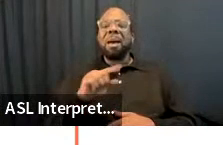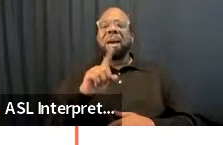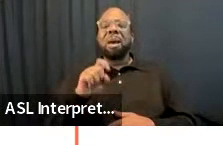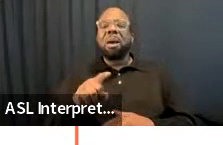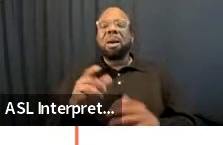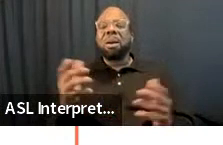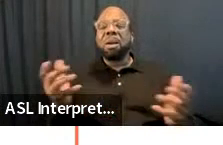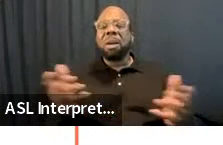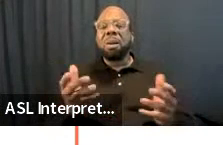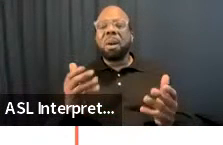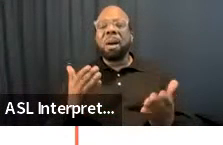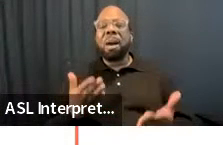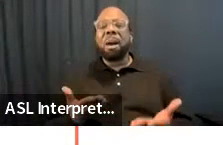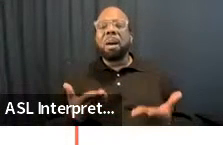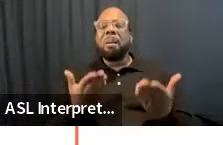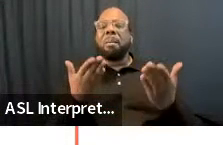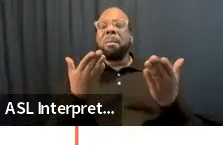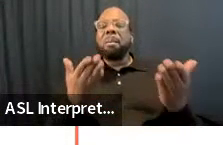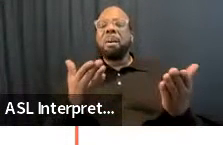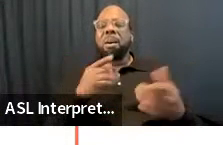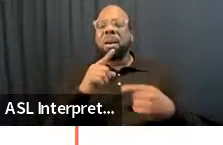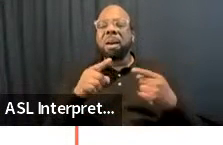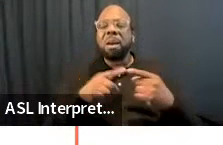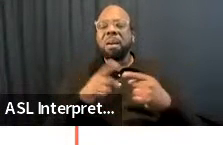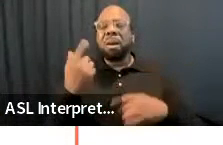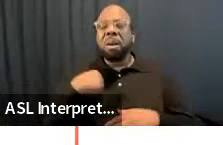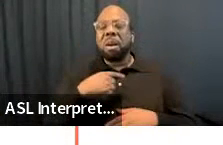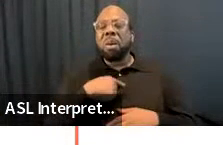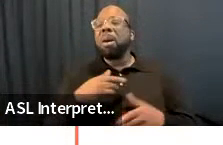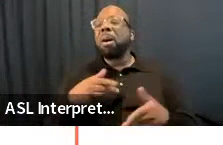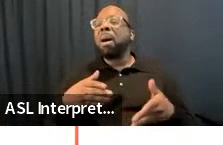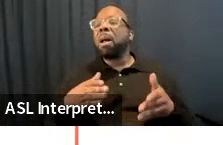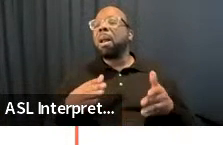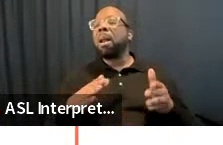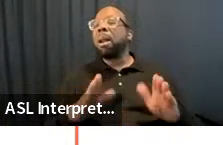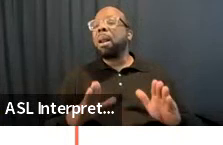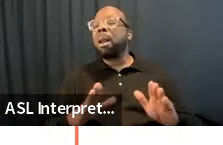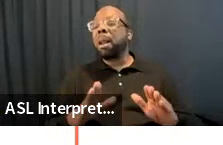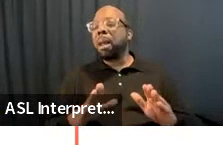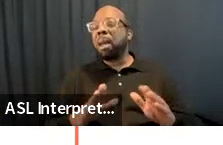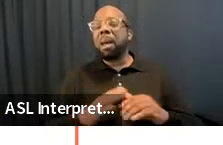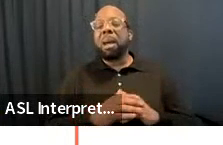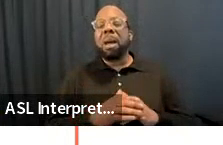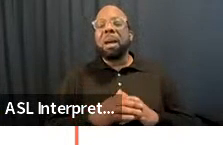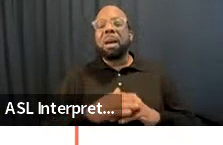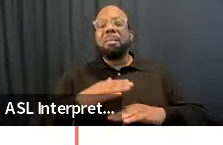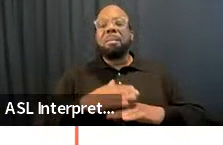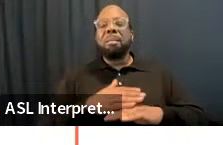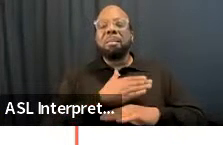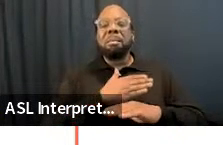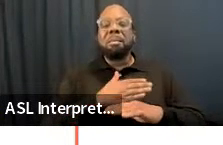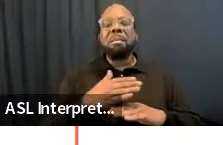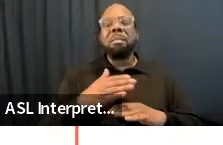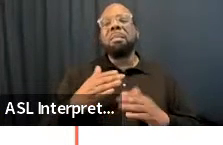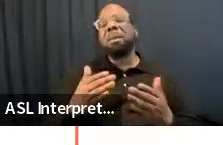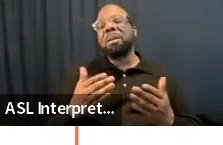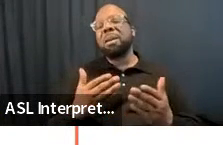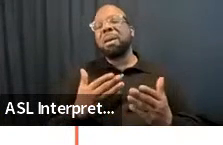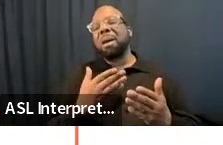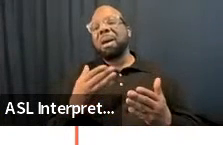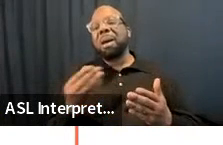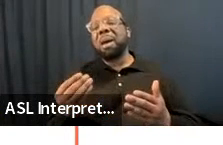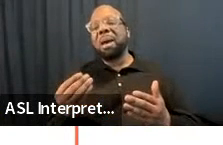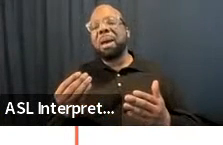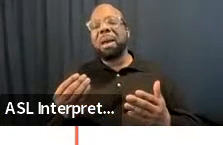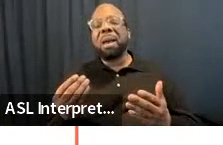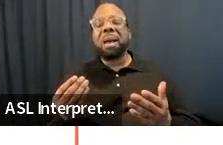one proposal. It's about like, we're going to allow the live music and also like, I mean,